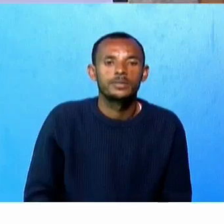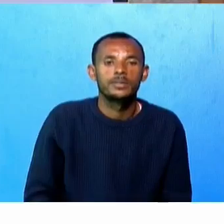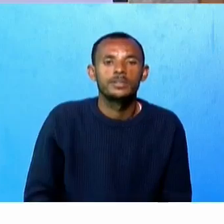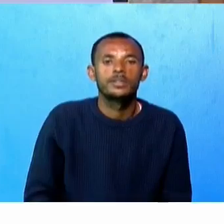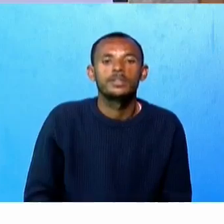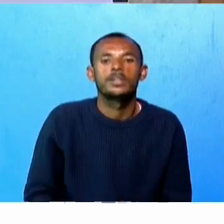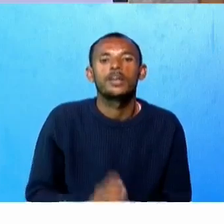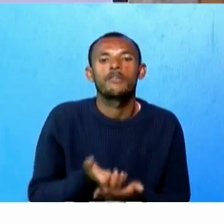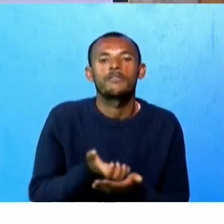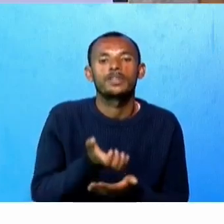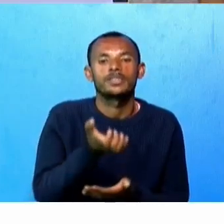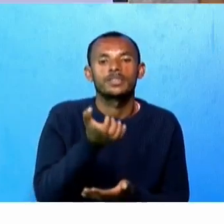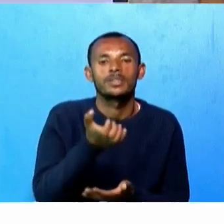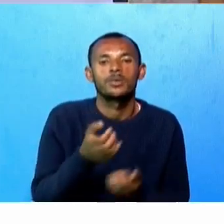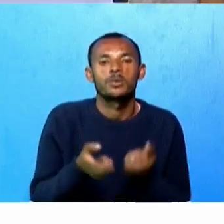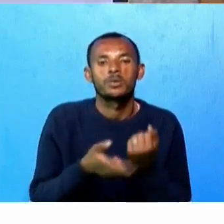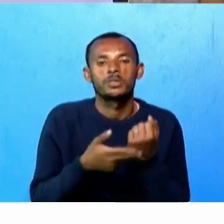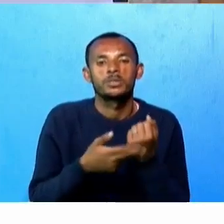invested